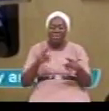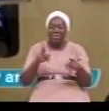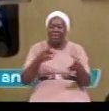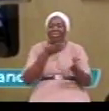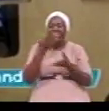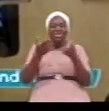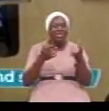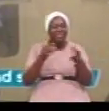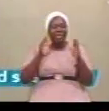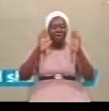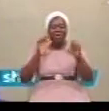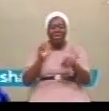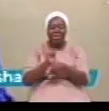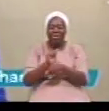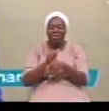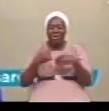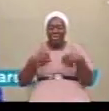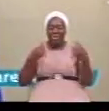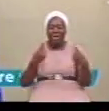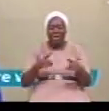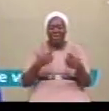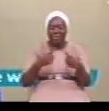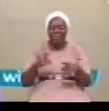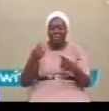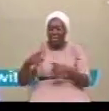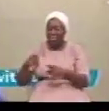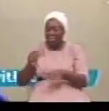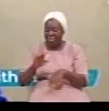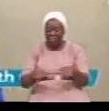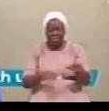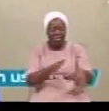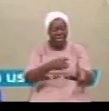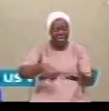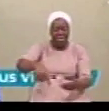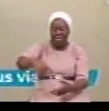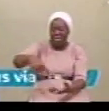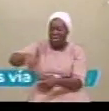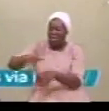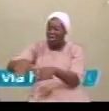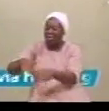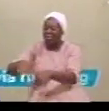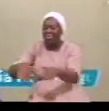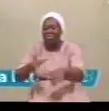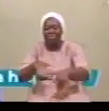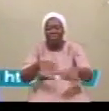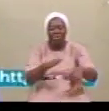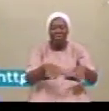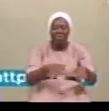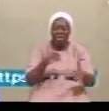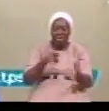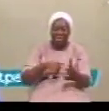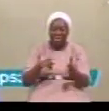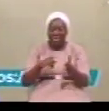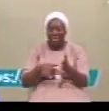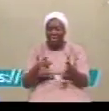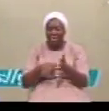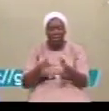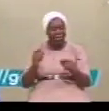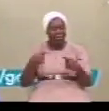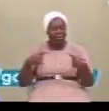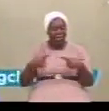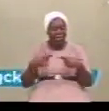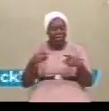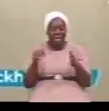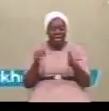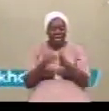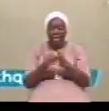taken place. Miracle has taken place. I started walking around the sitting room, marching around the sitting room. I said, my husband said, shaking the foot. There's no pain. I said,